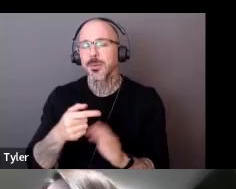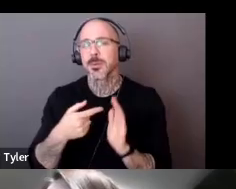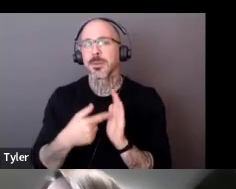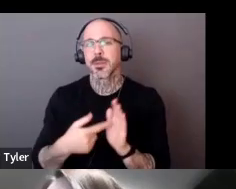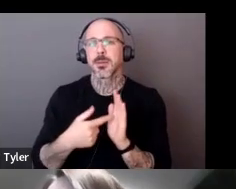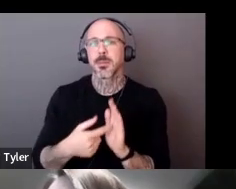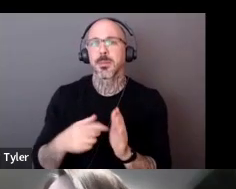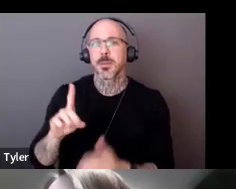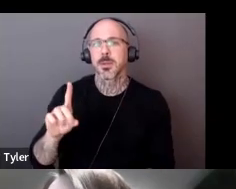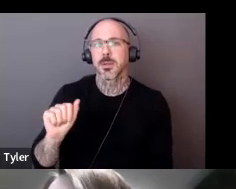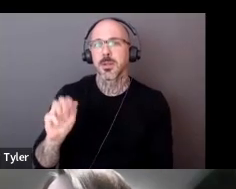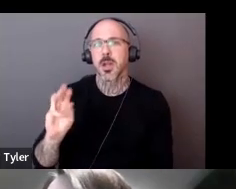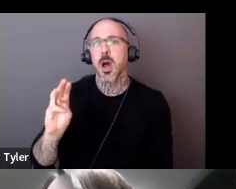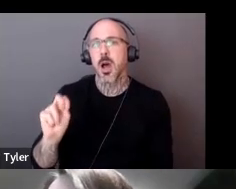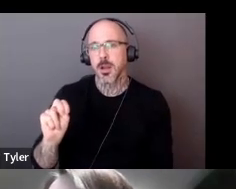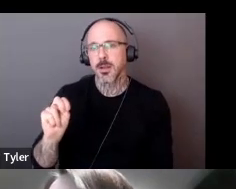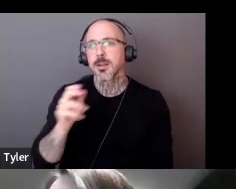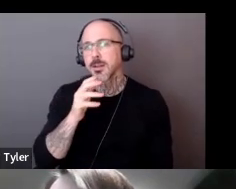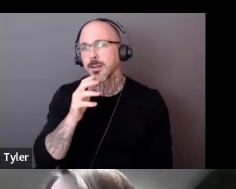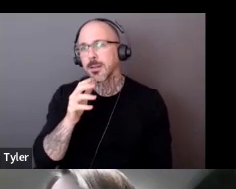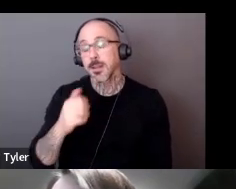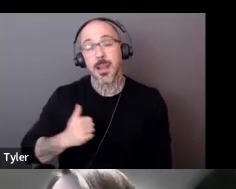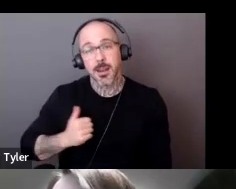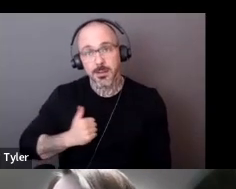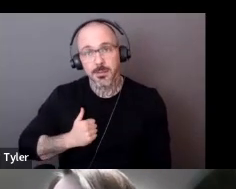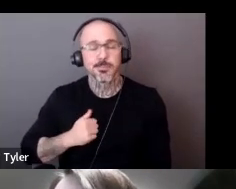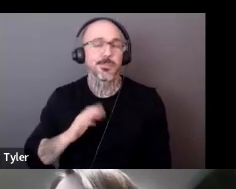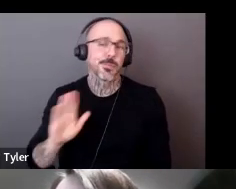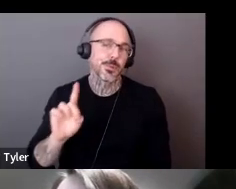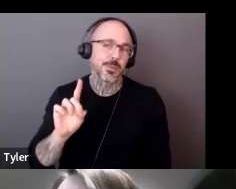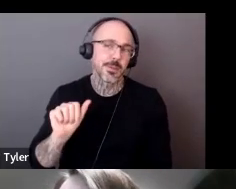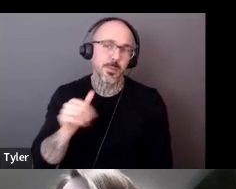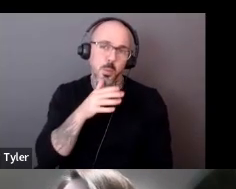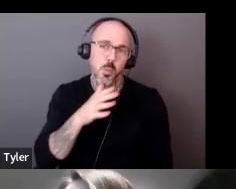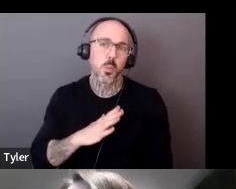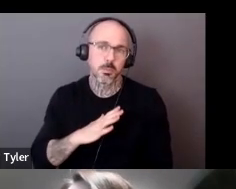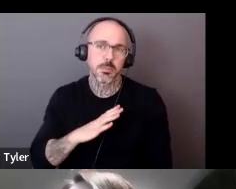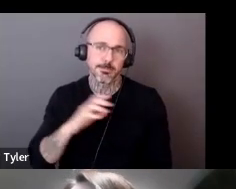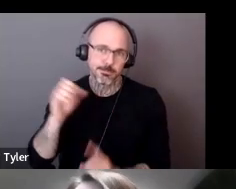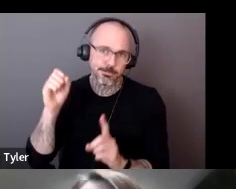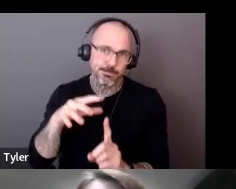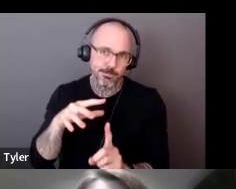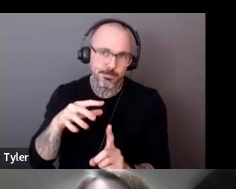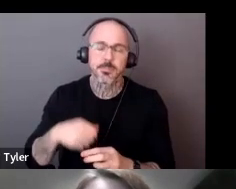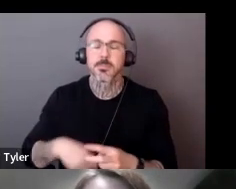which focuses on disabled women, and other